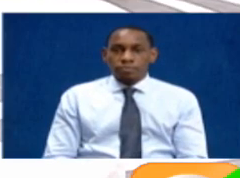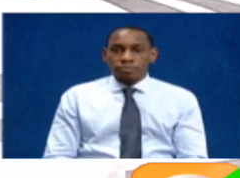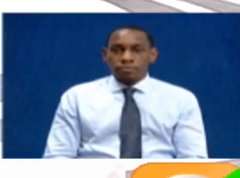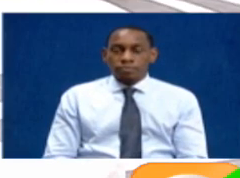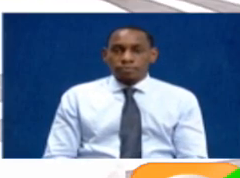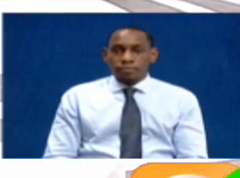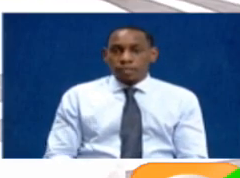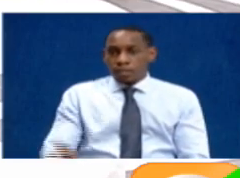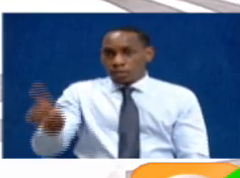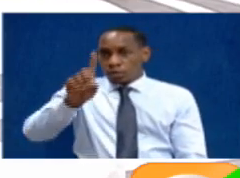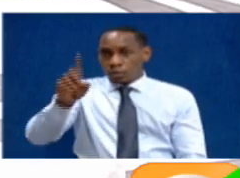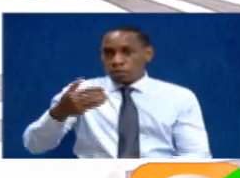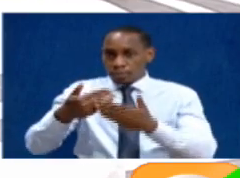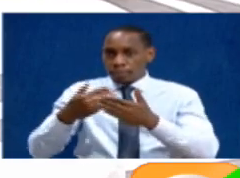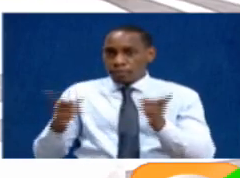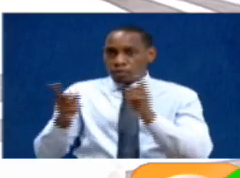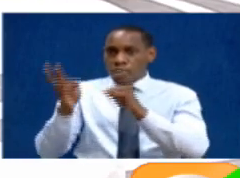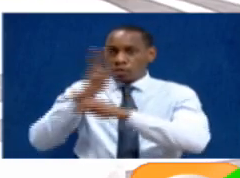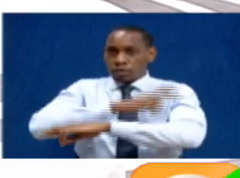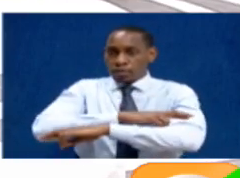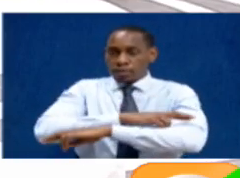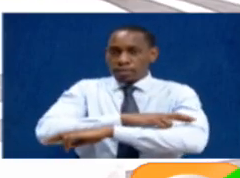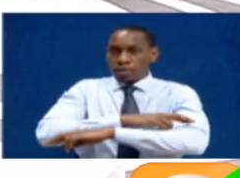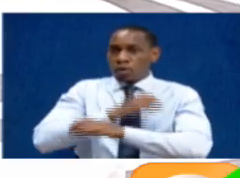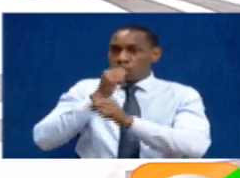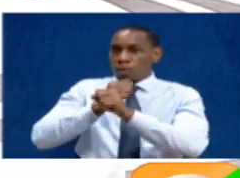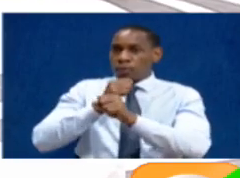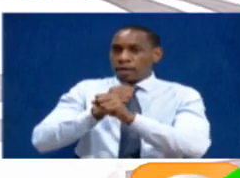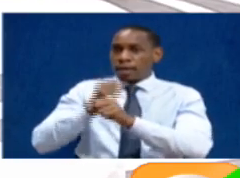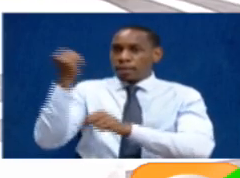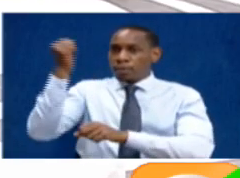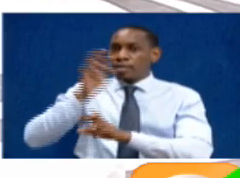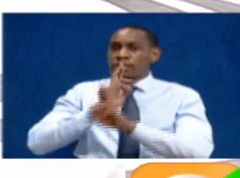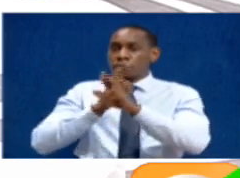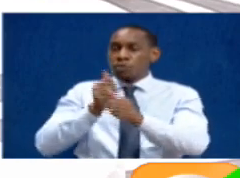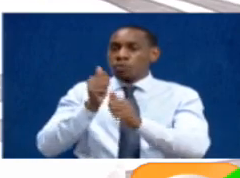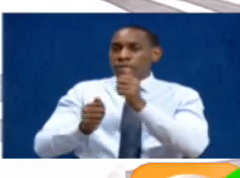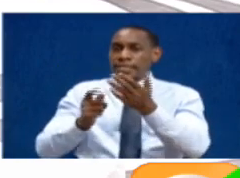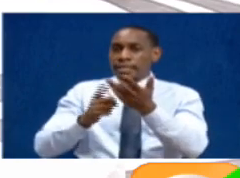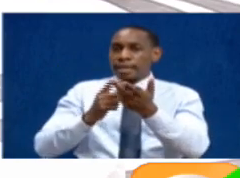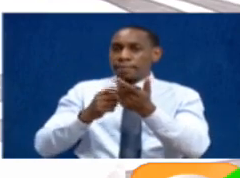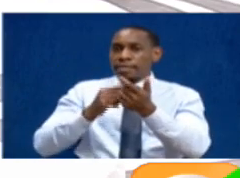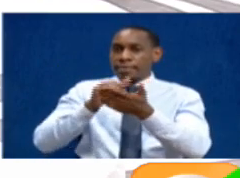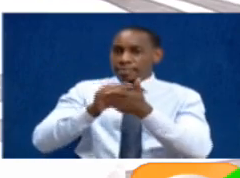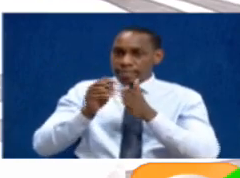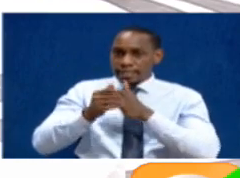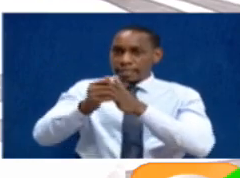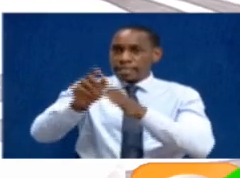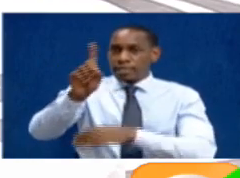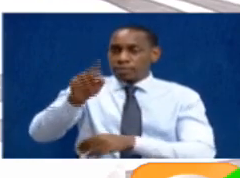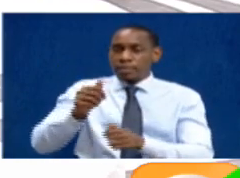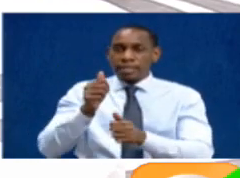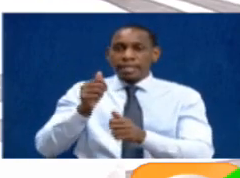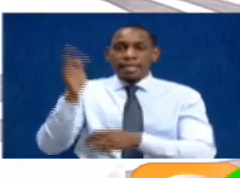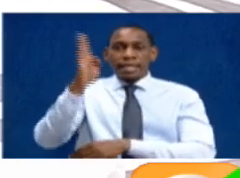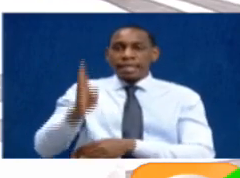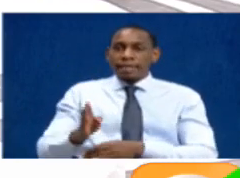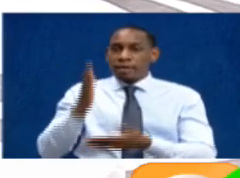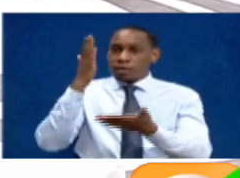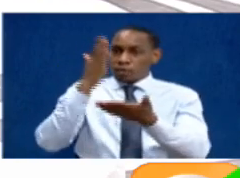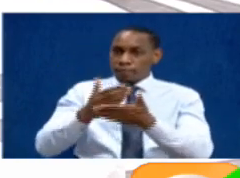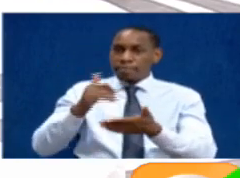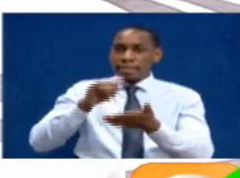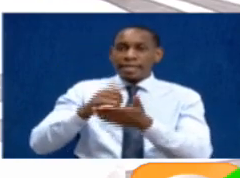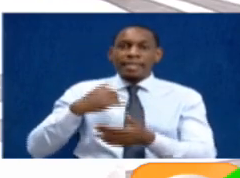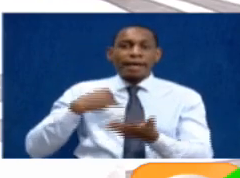So a viewer is asking before we go to break, what is your track record politically? What numbers do you command? You have never proved that you have